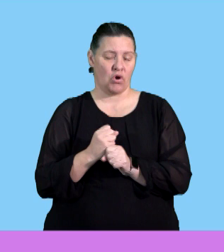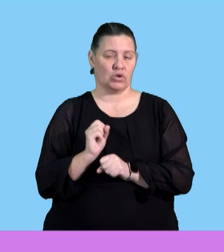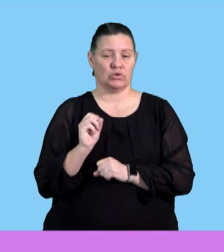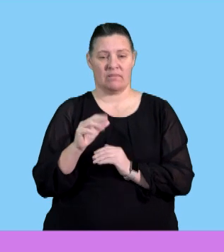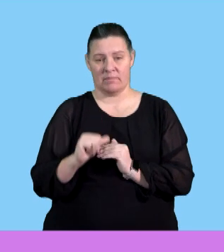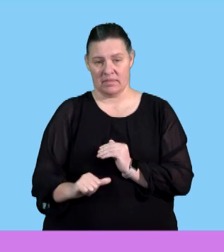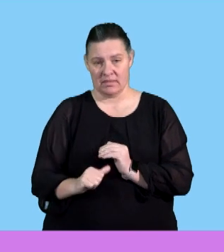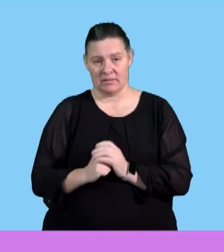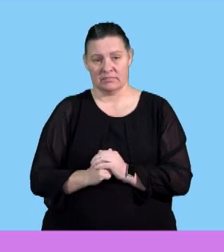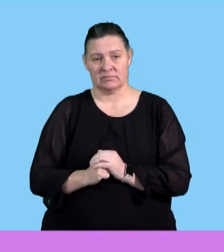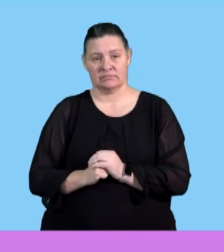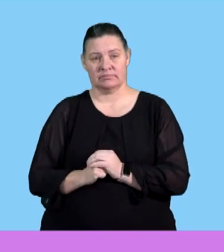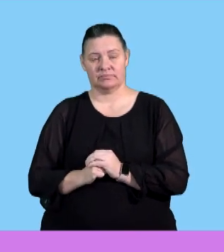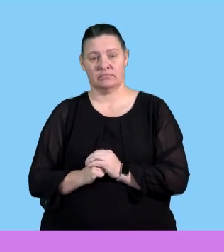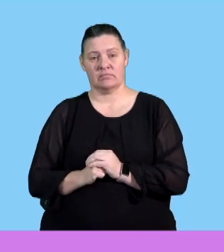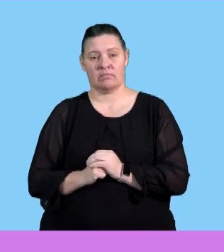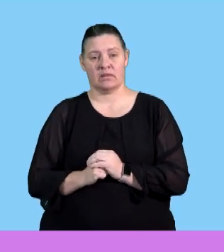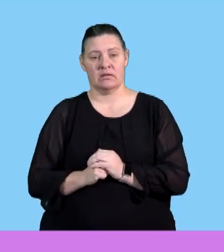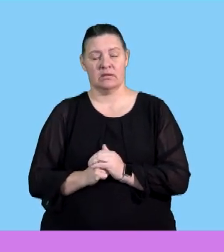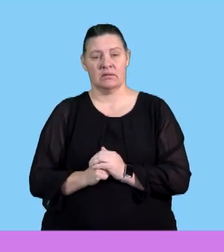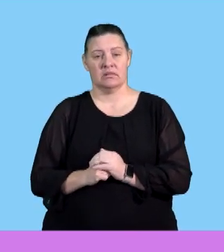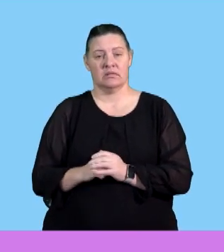were paid for. So that is